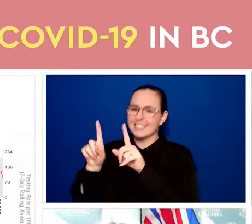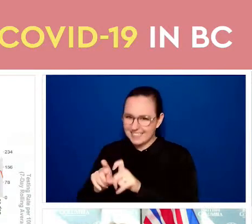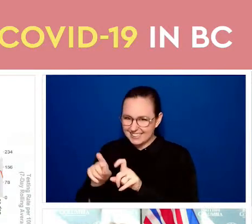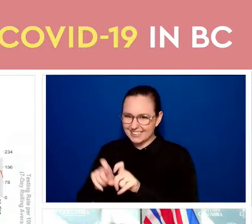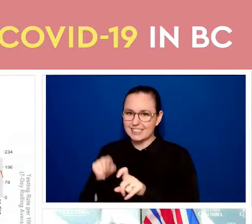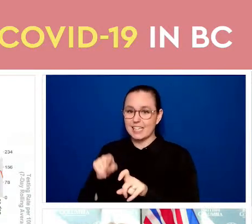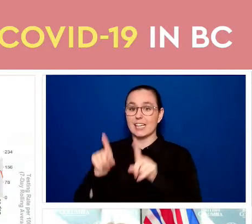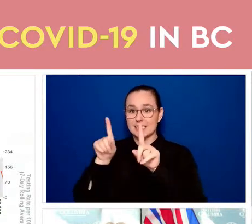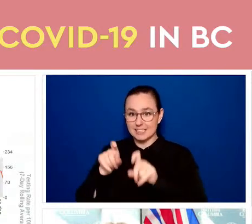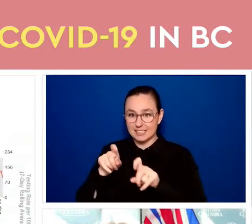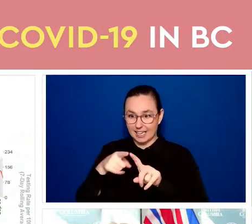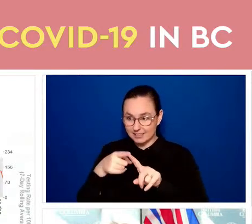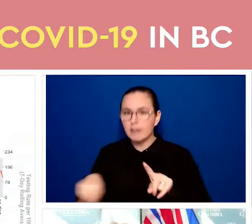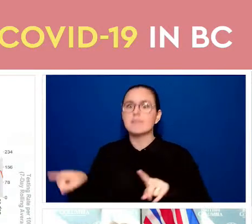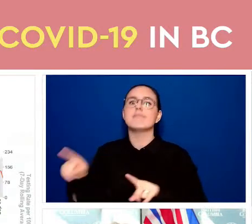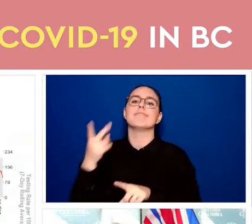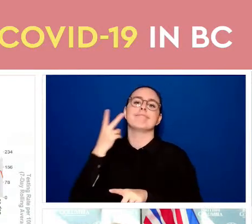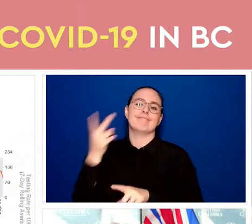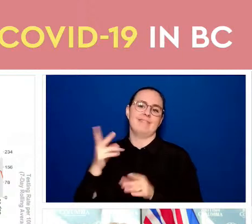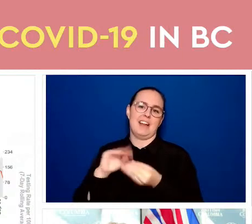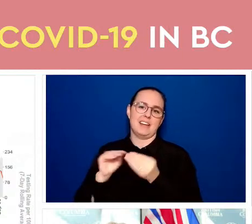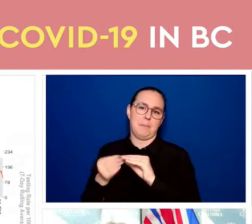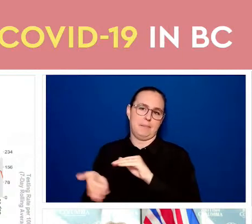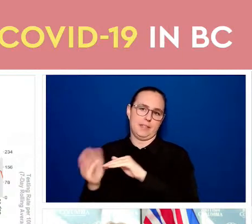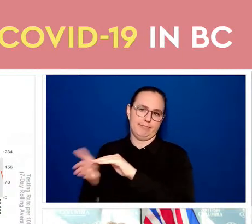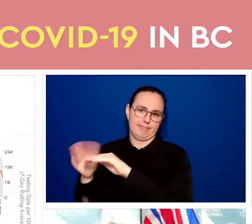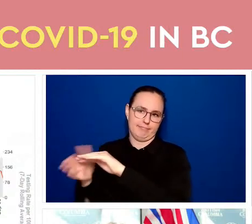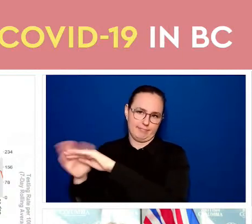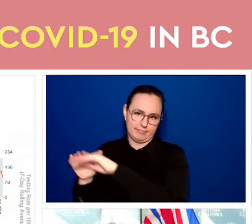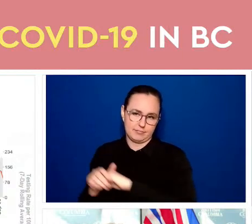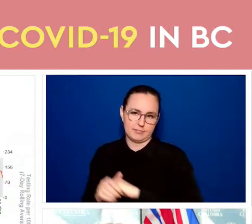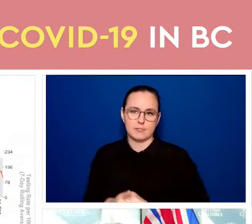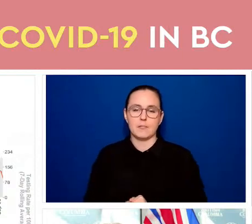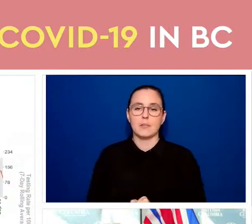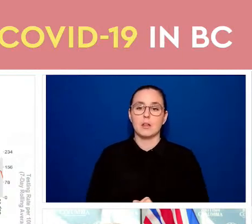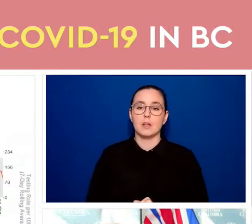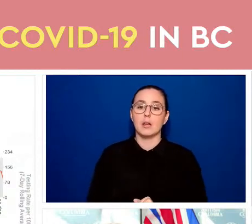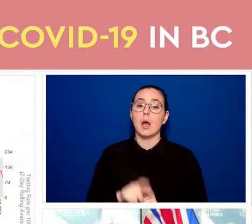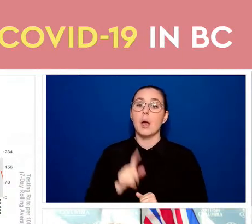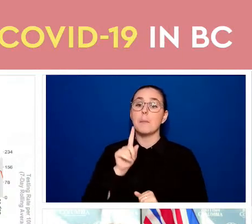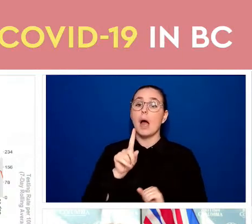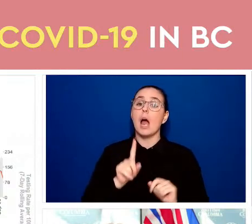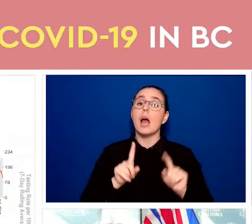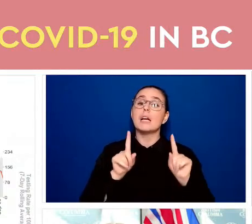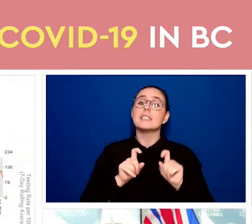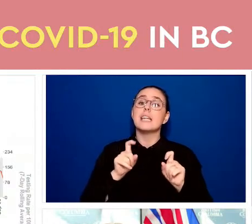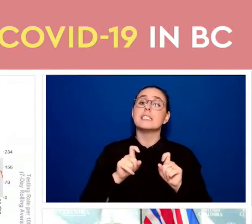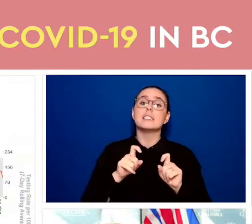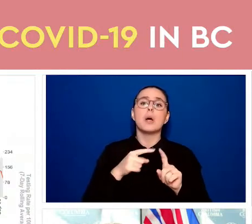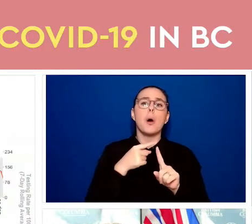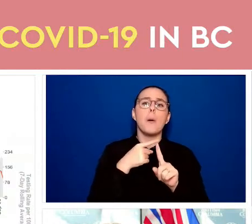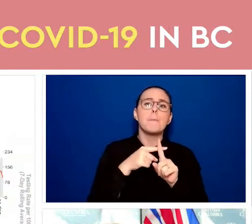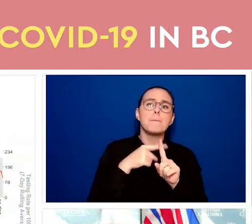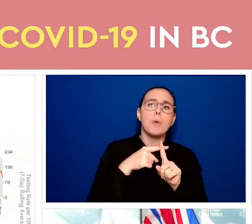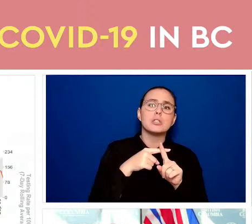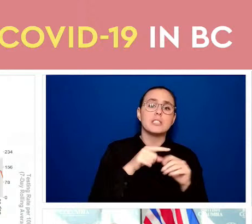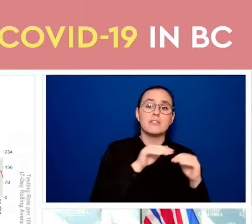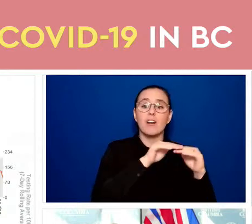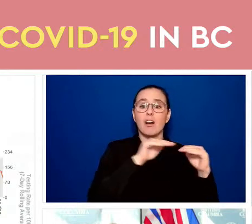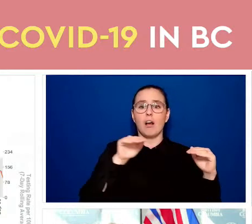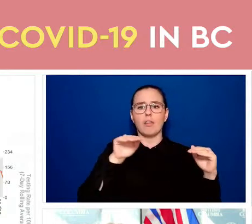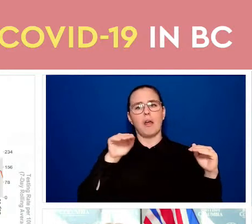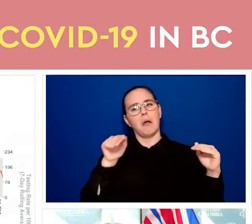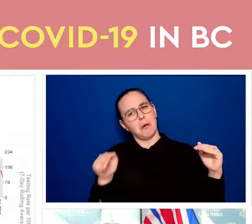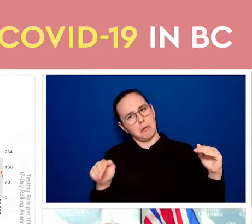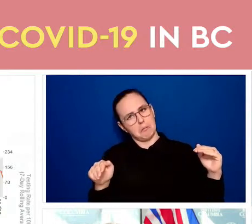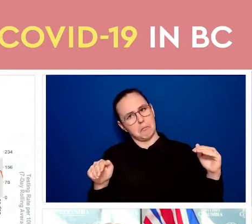up quite dramatically. But the test positivity has stayed lower or gone down in most cases. And the one area